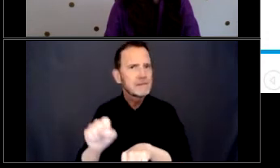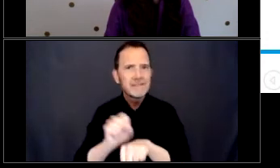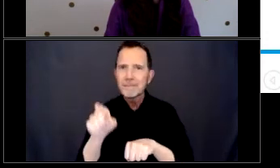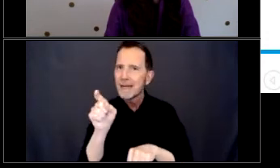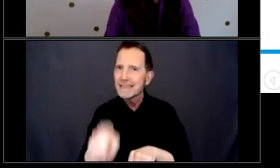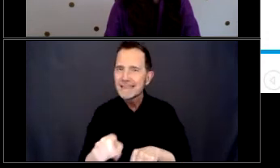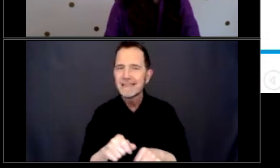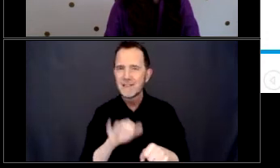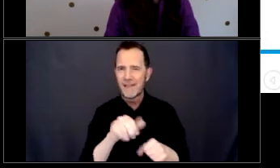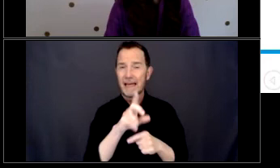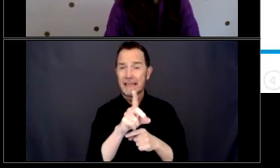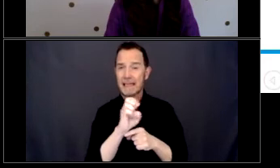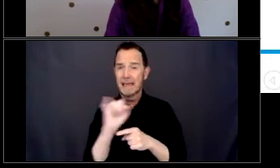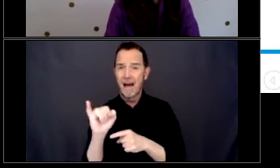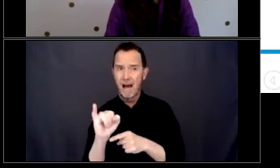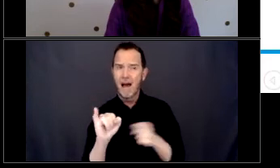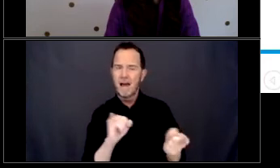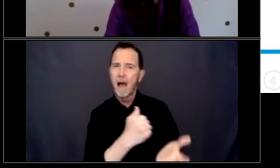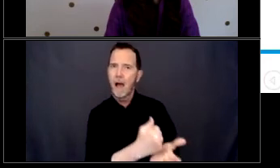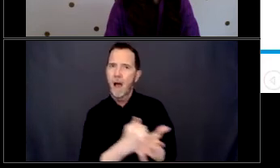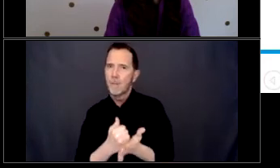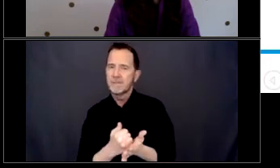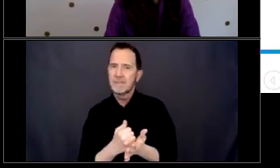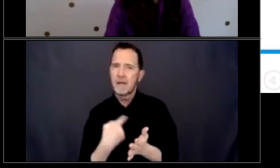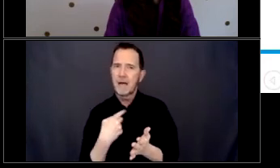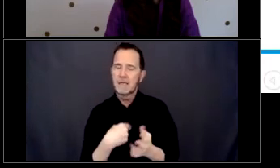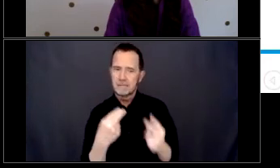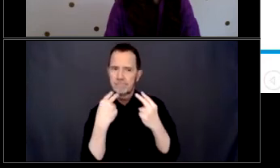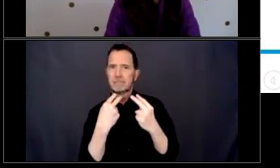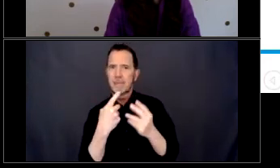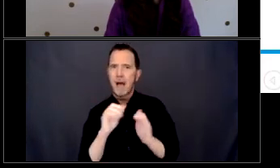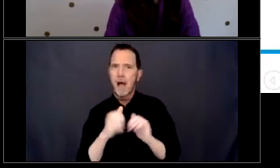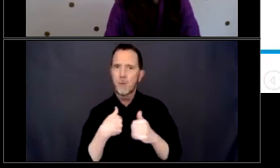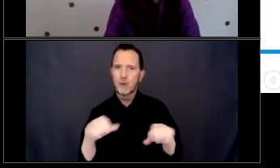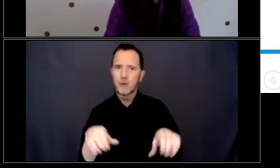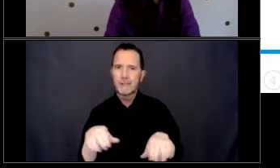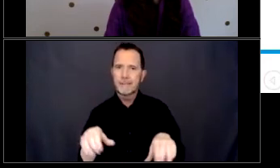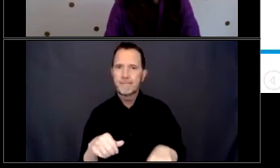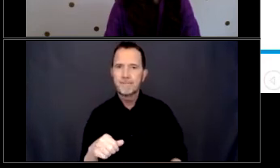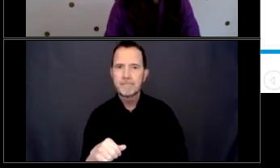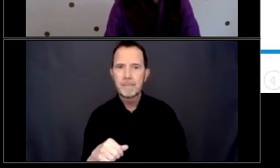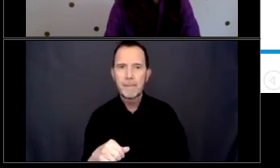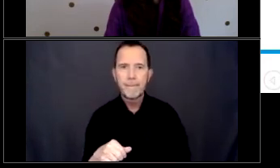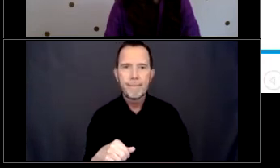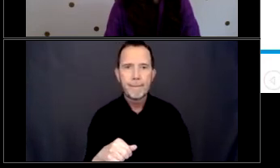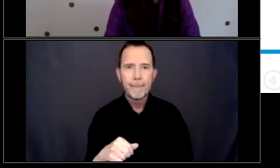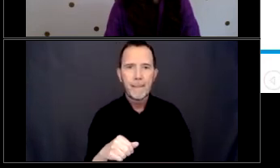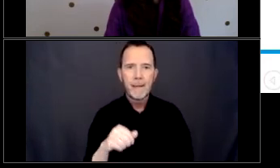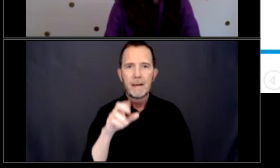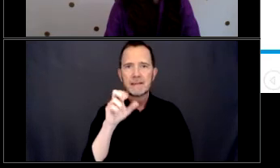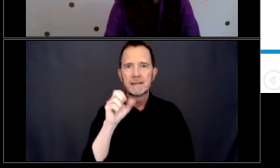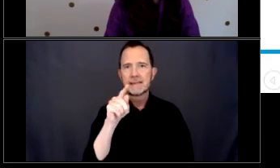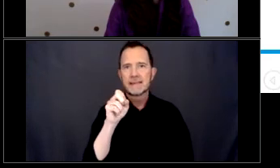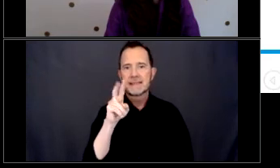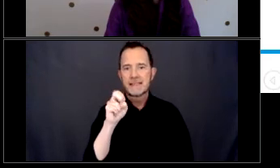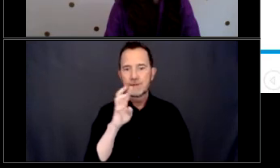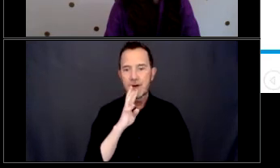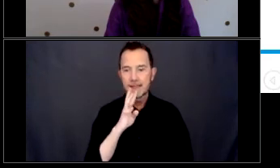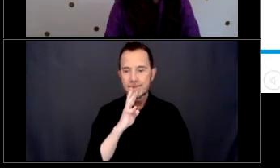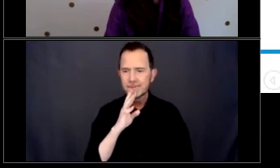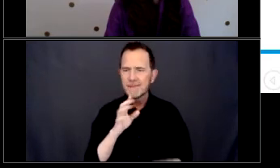help of Disability In. Great. If I could add just on the metrics part quickly, and this is